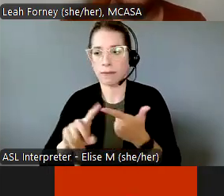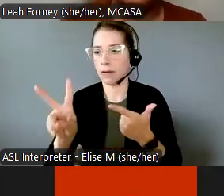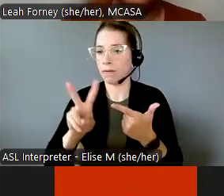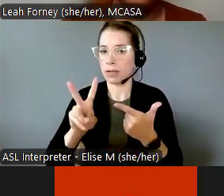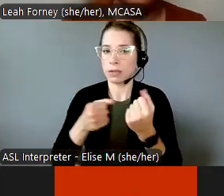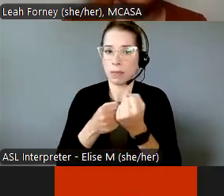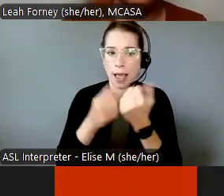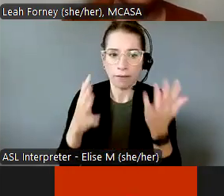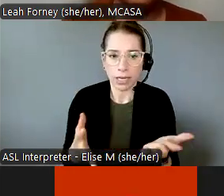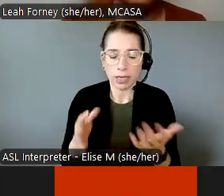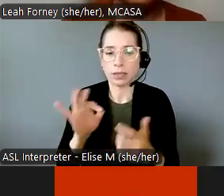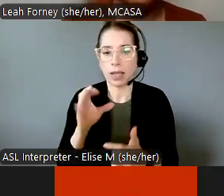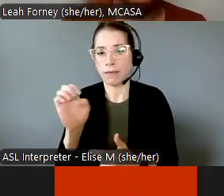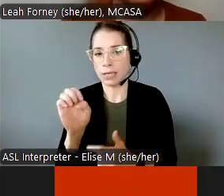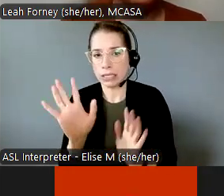FNEs.